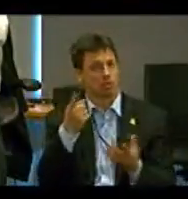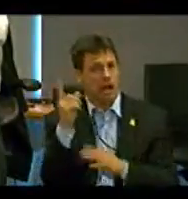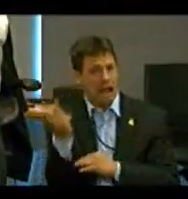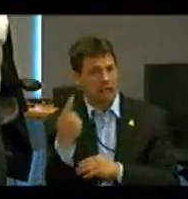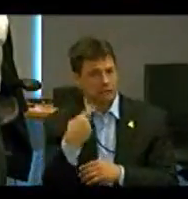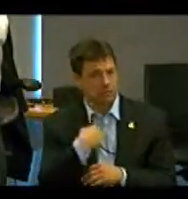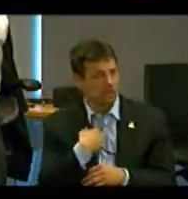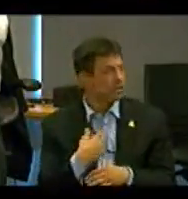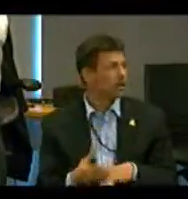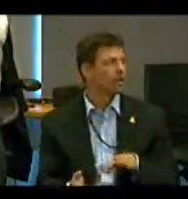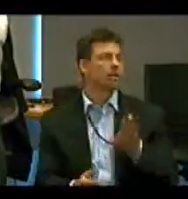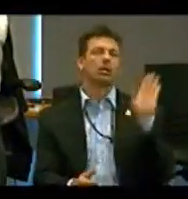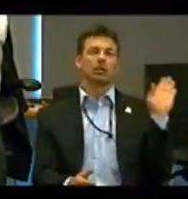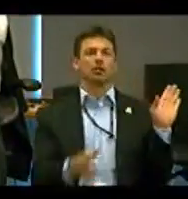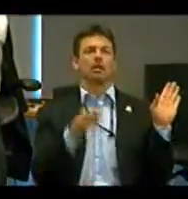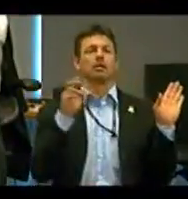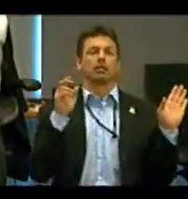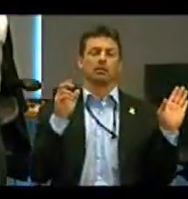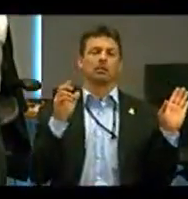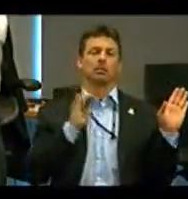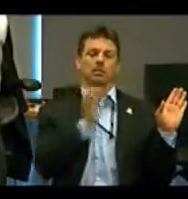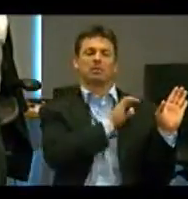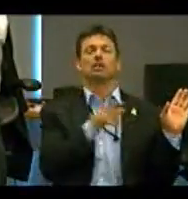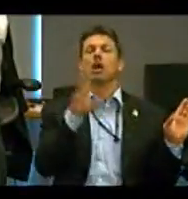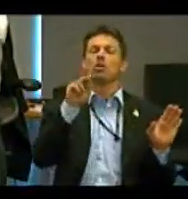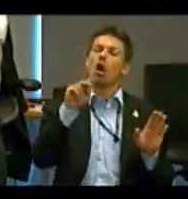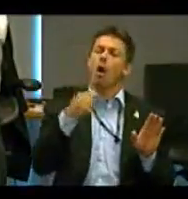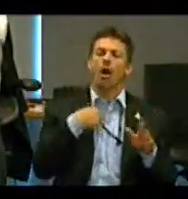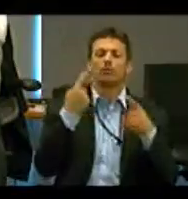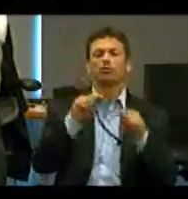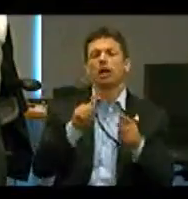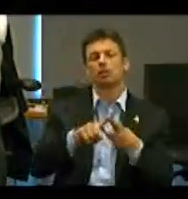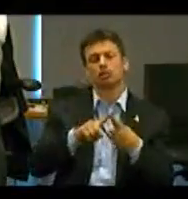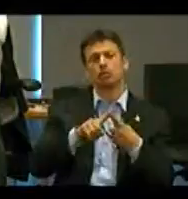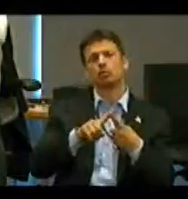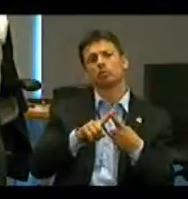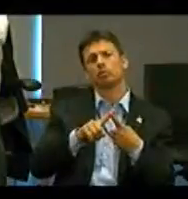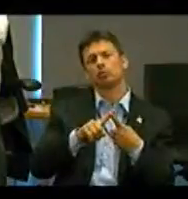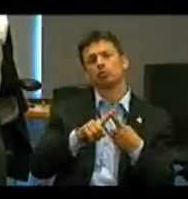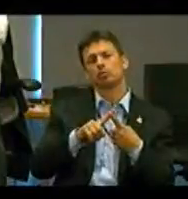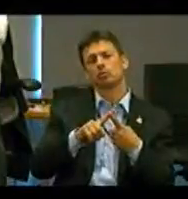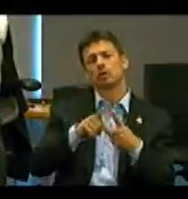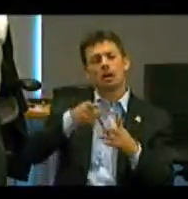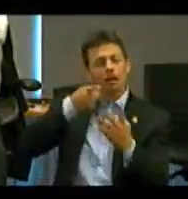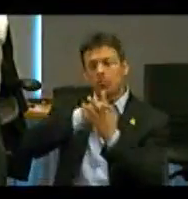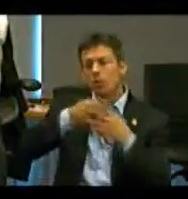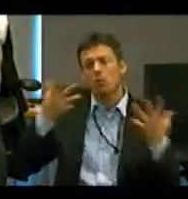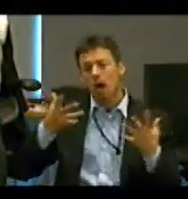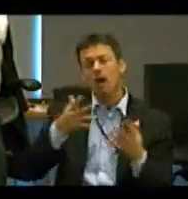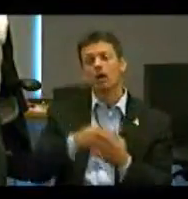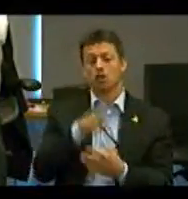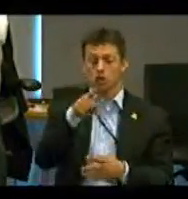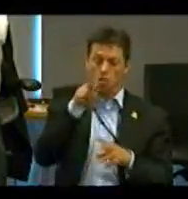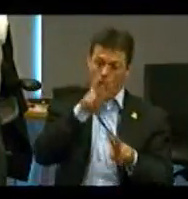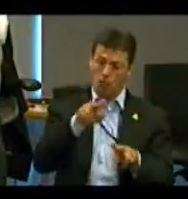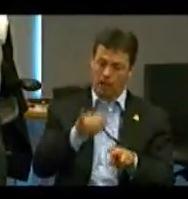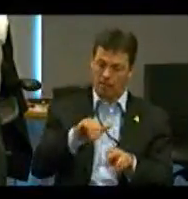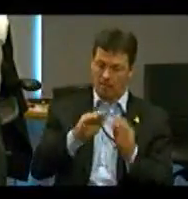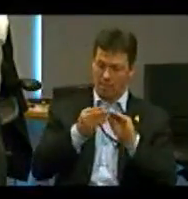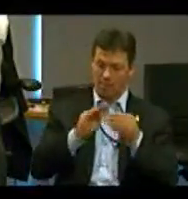Or No, I'm trying to get at, when you look at these